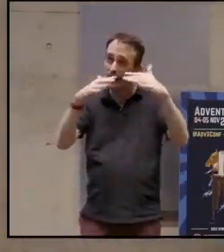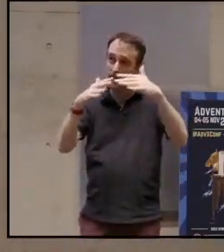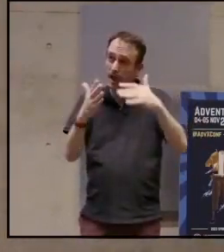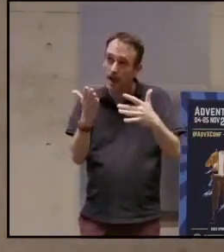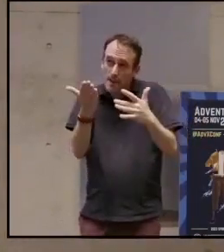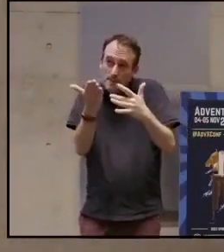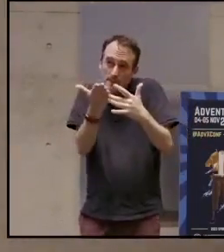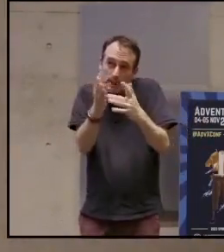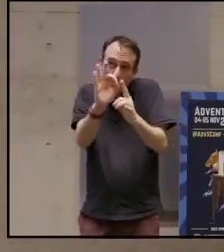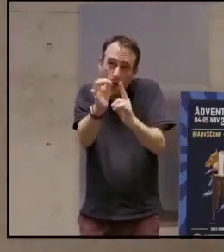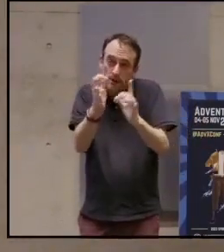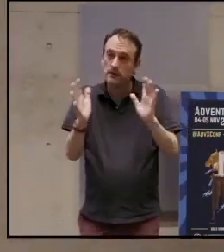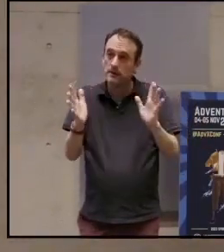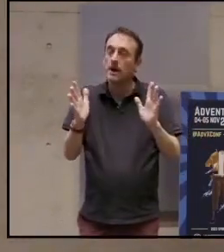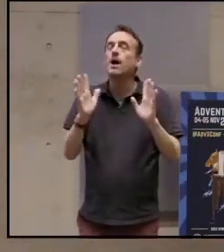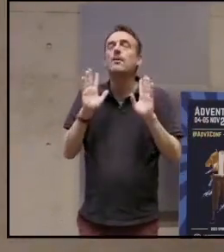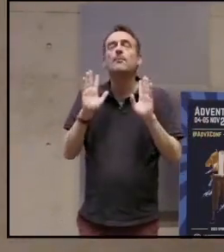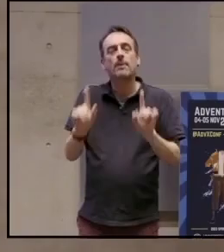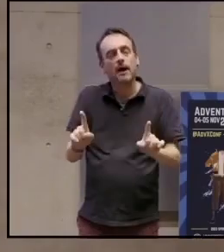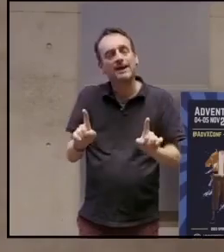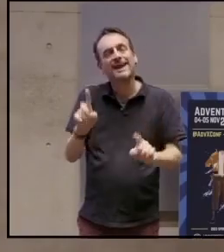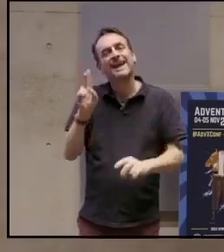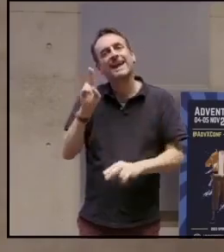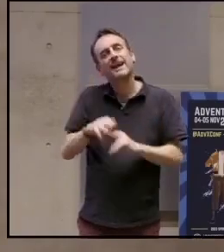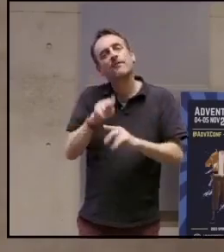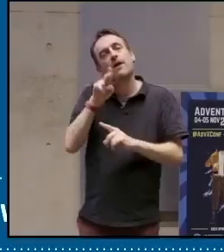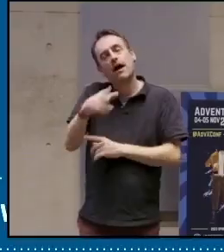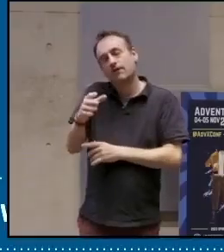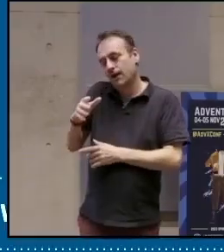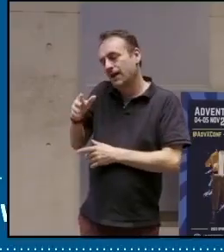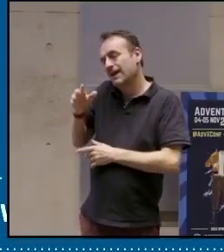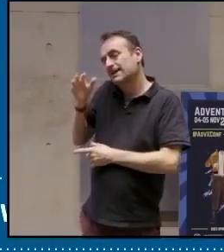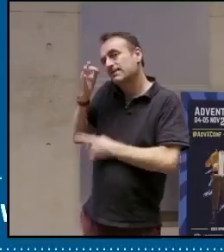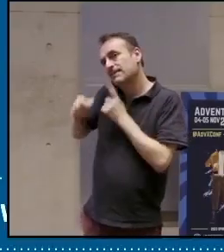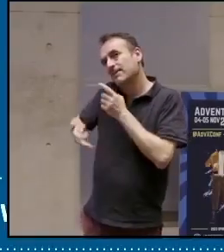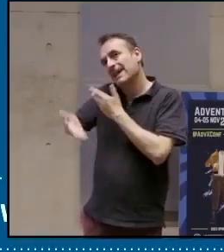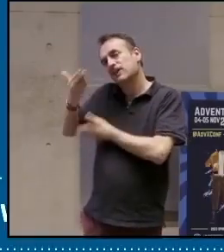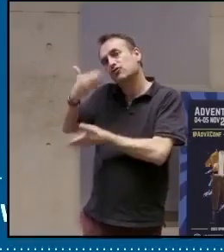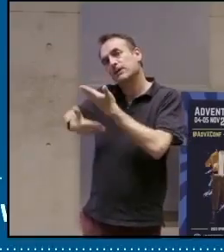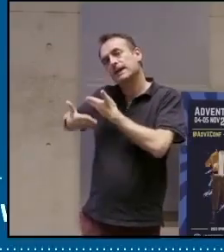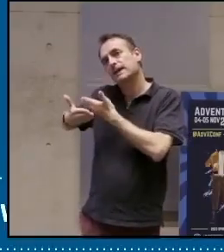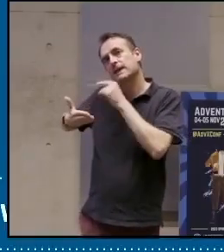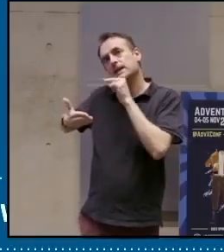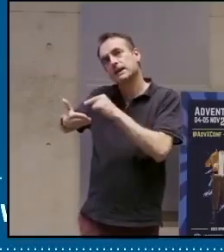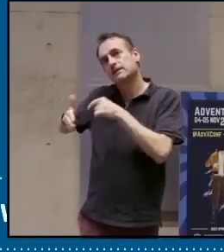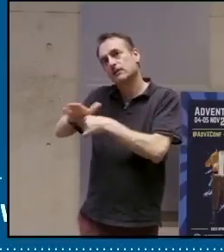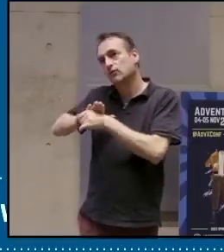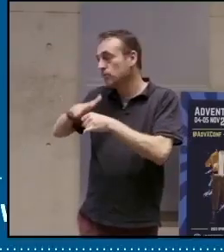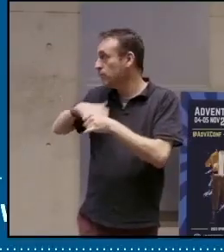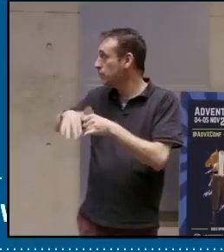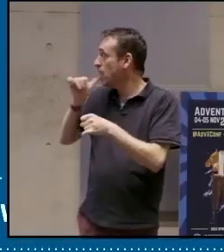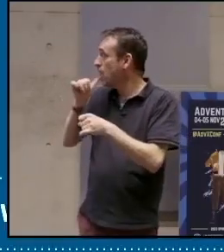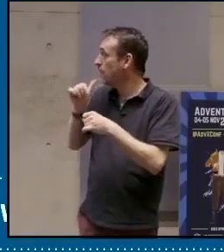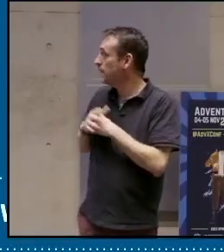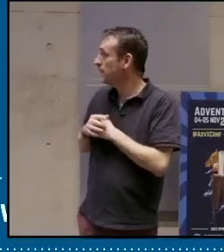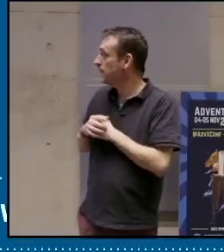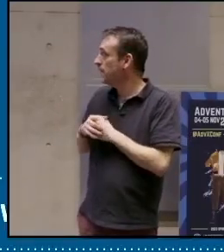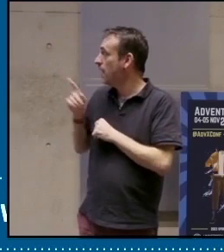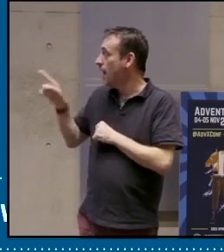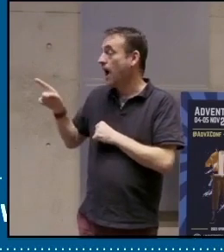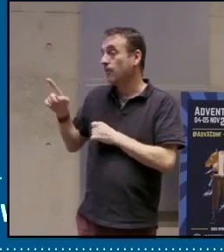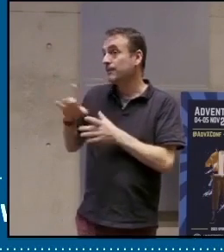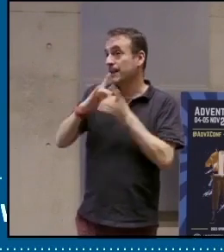So, if you do, however, have a specific historical case, I refer you to a talk from